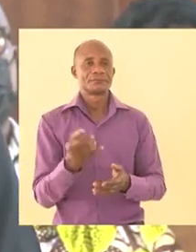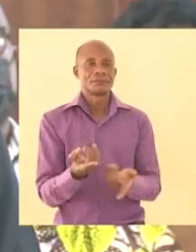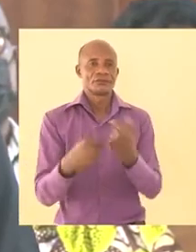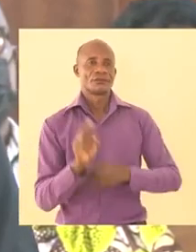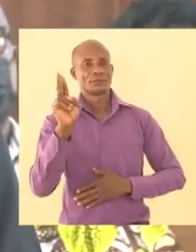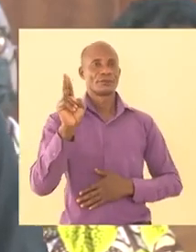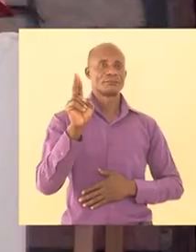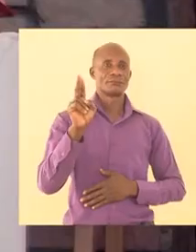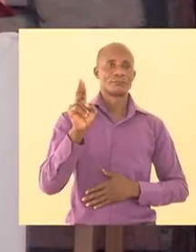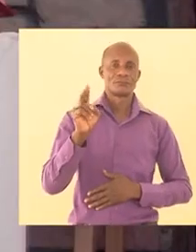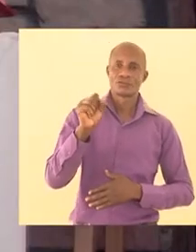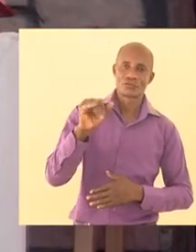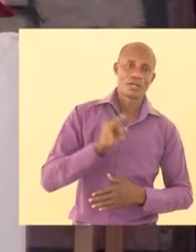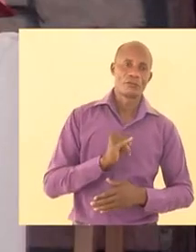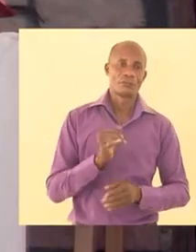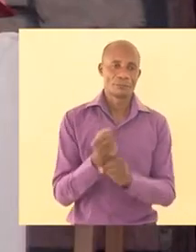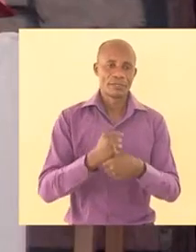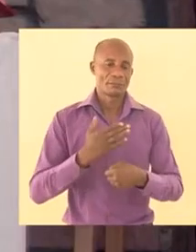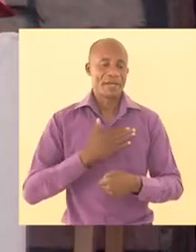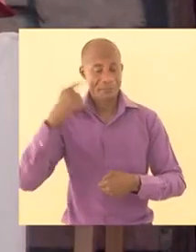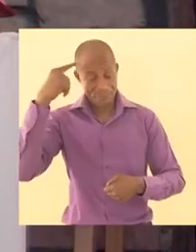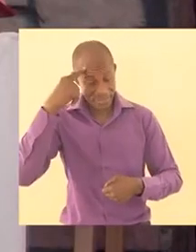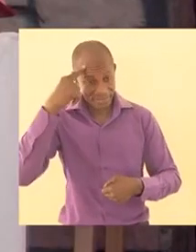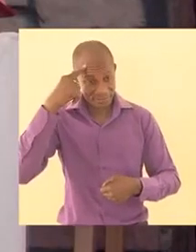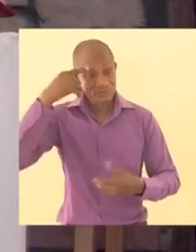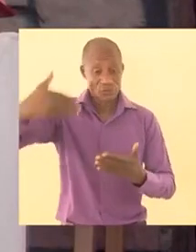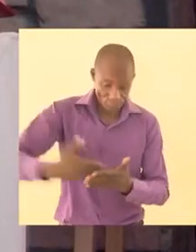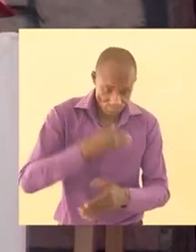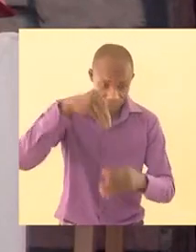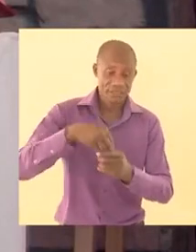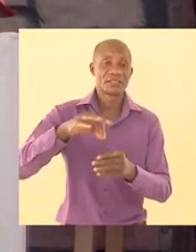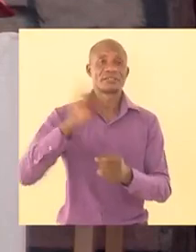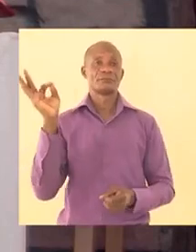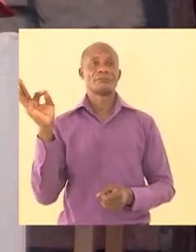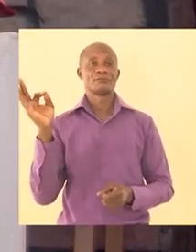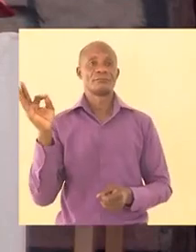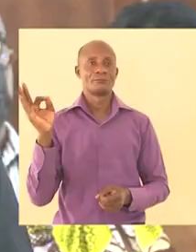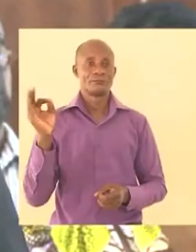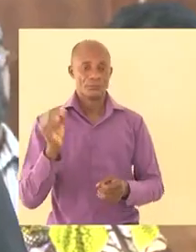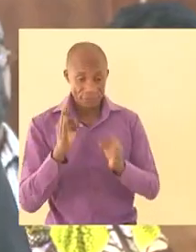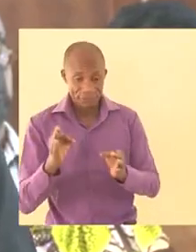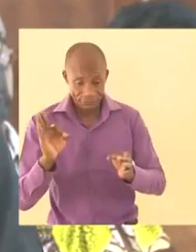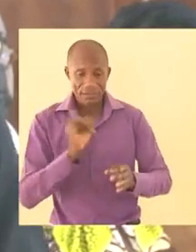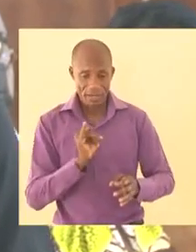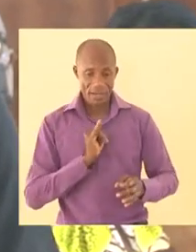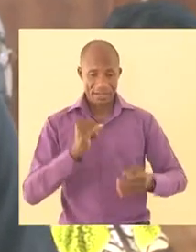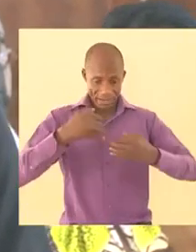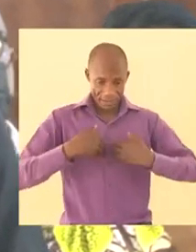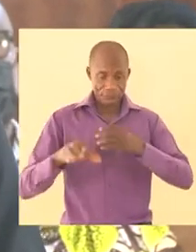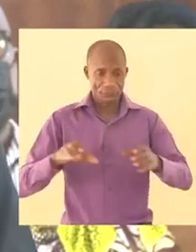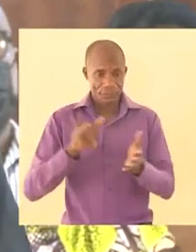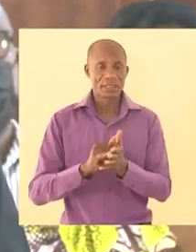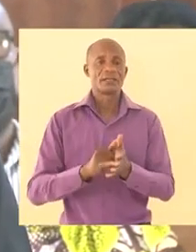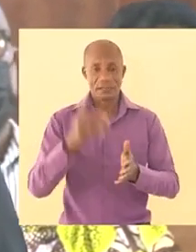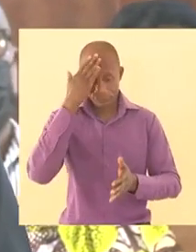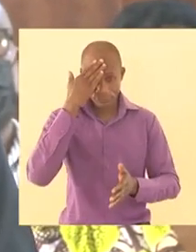emanate. Renew my mind in the Spirit. Yes. Yes. When I have done that, I know that I have the power of God